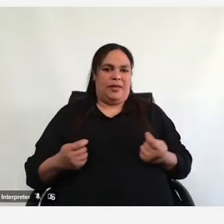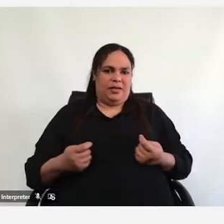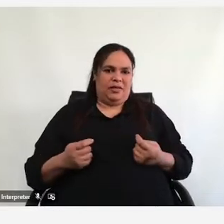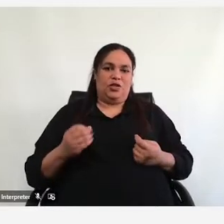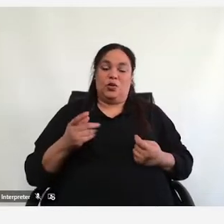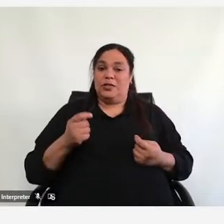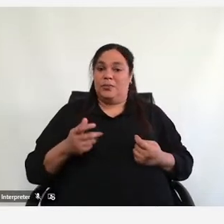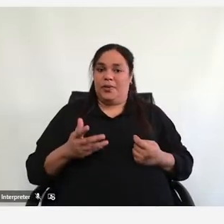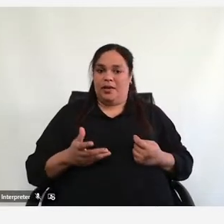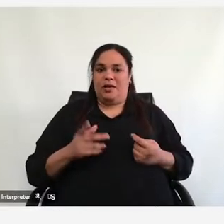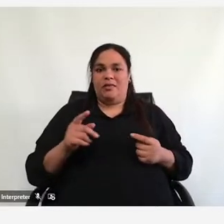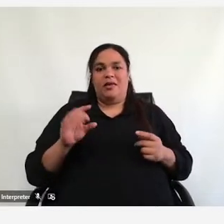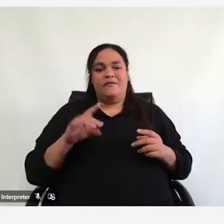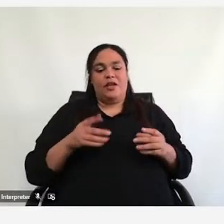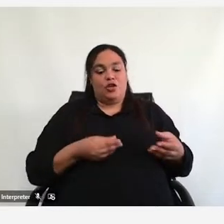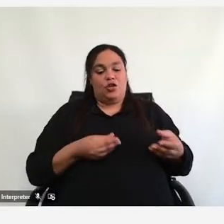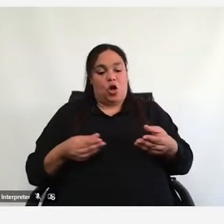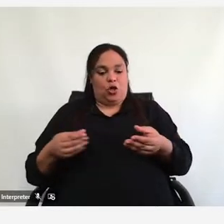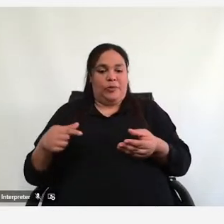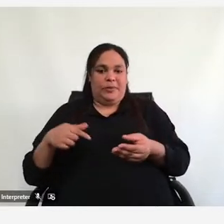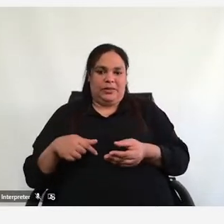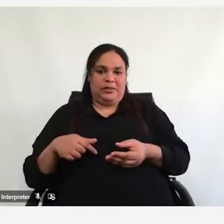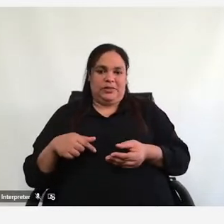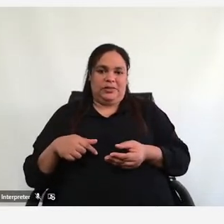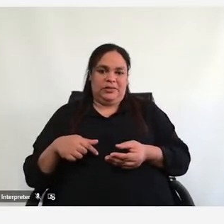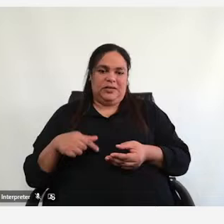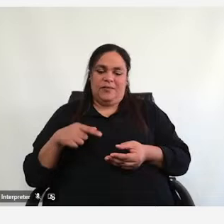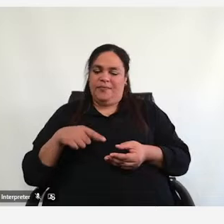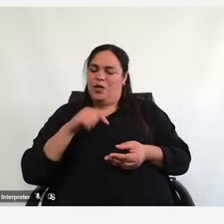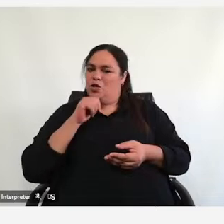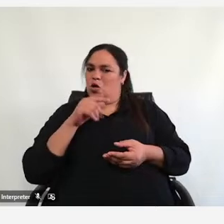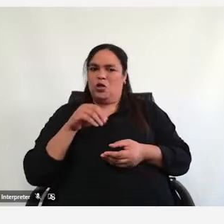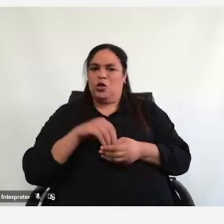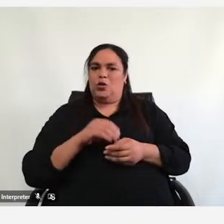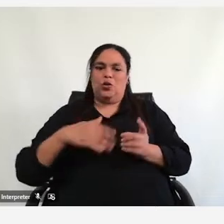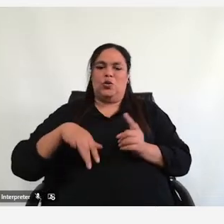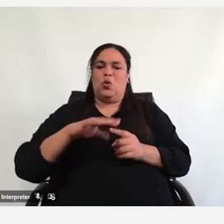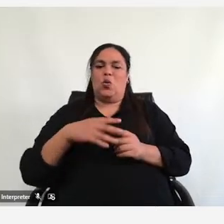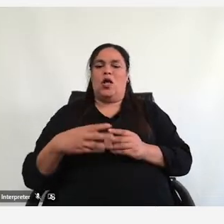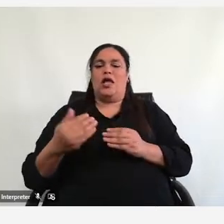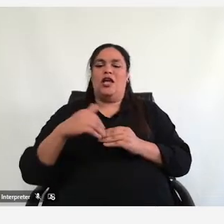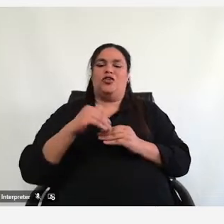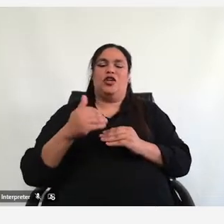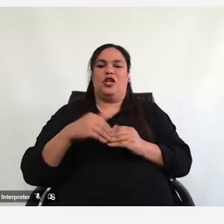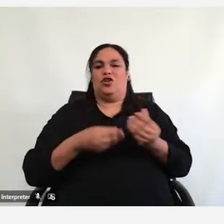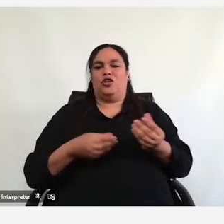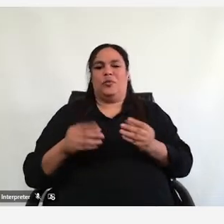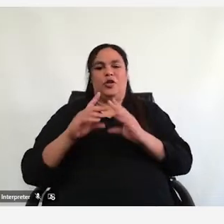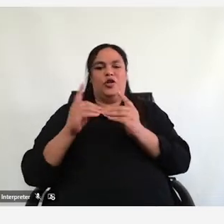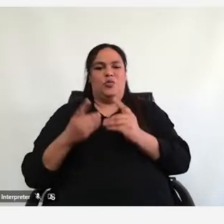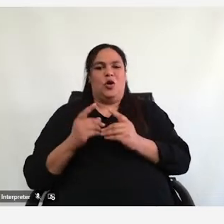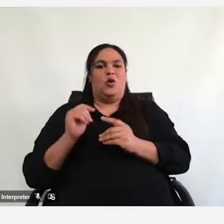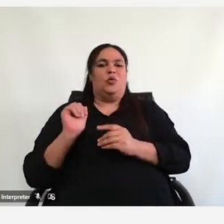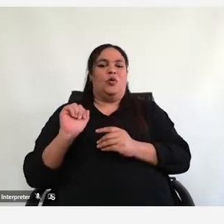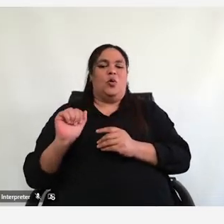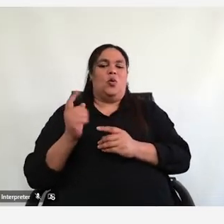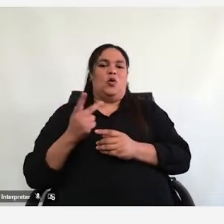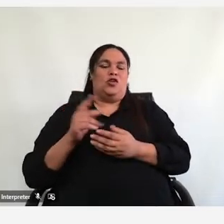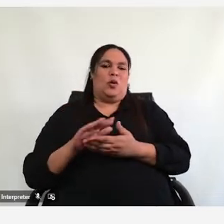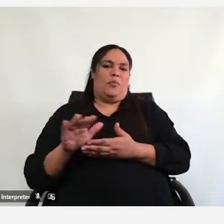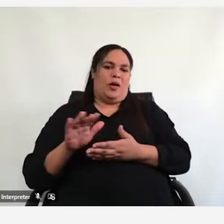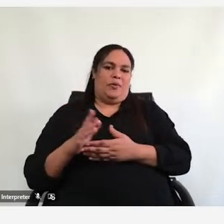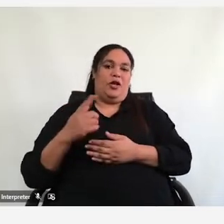Speaker, the type of documentation, this does not include all the extra documentation that departments also publish.